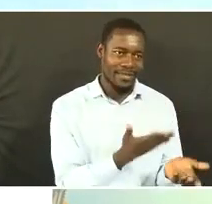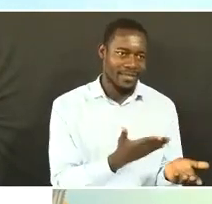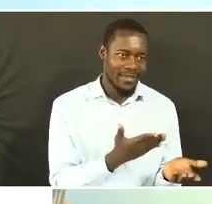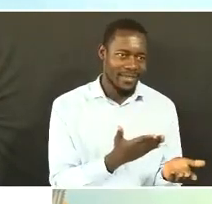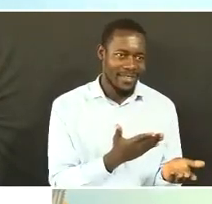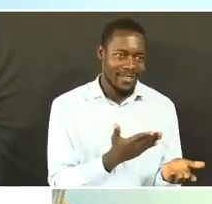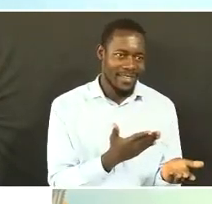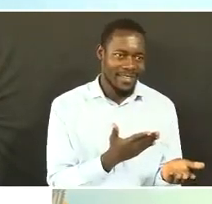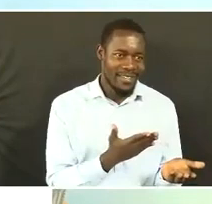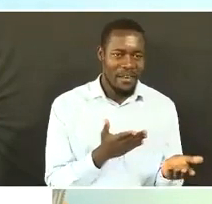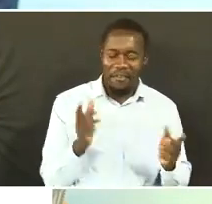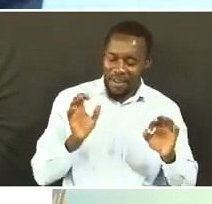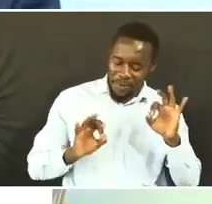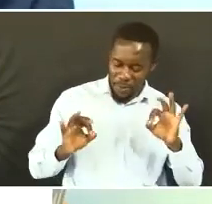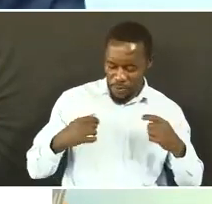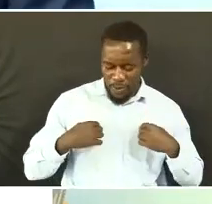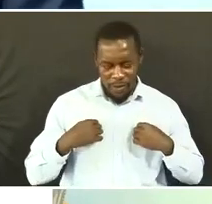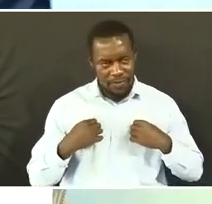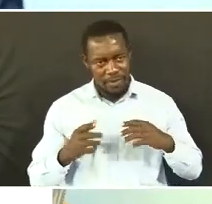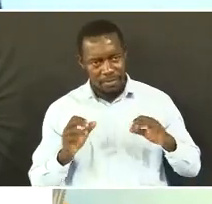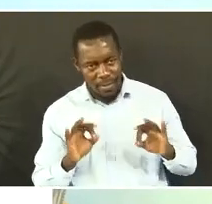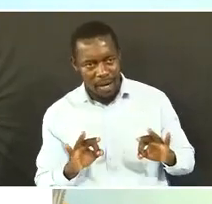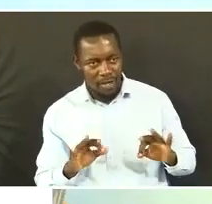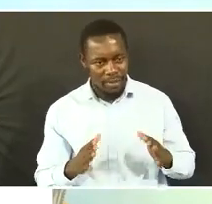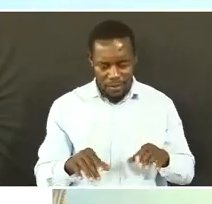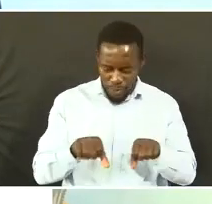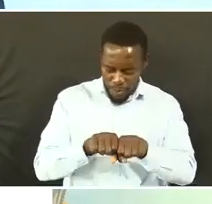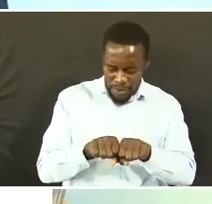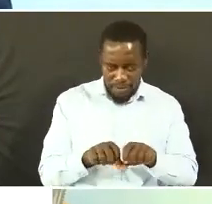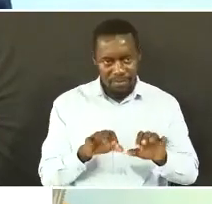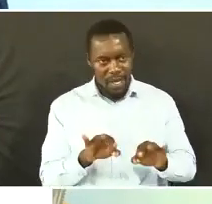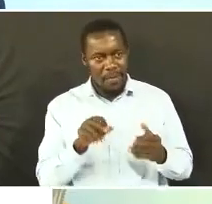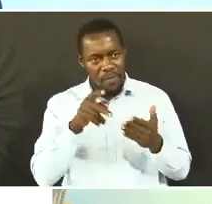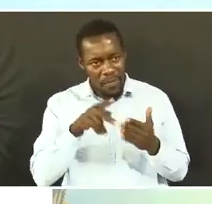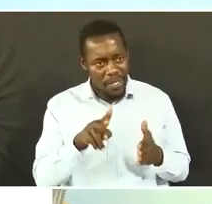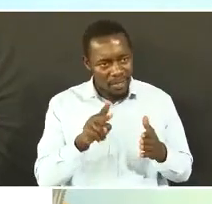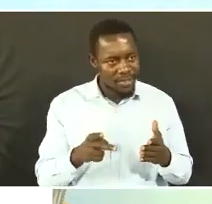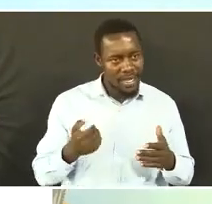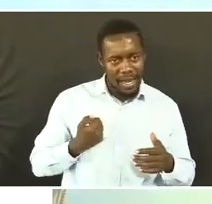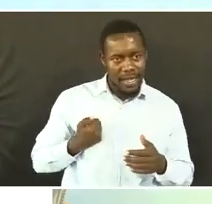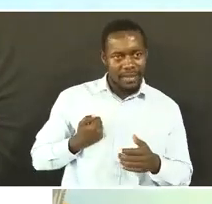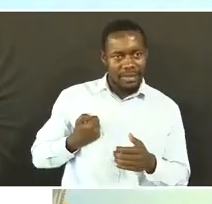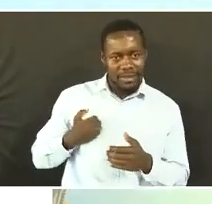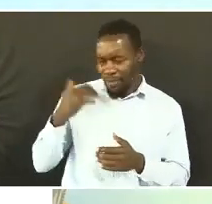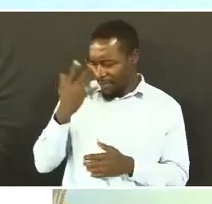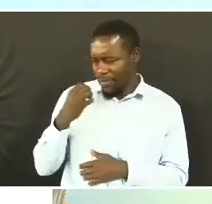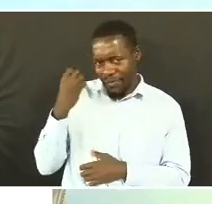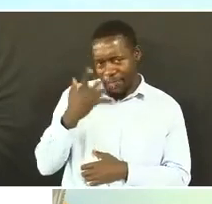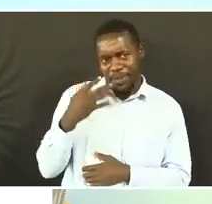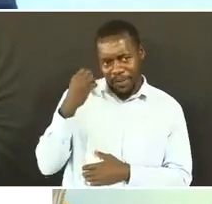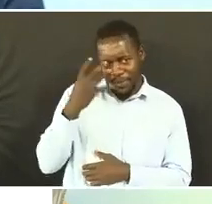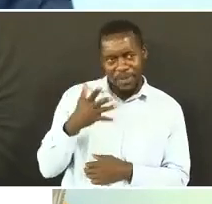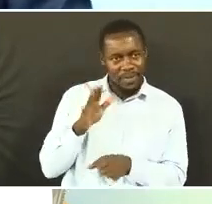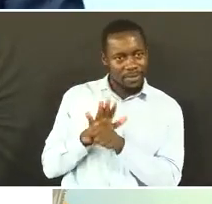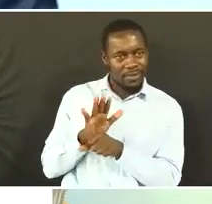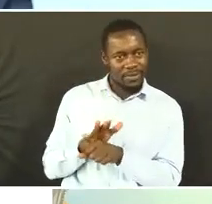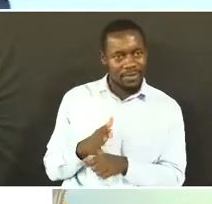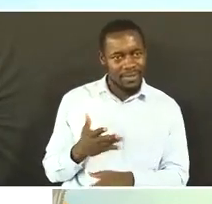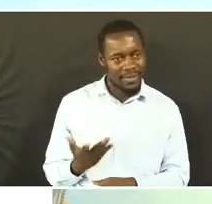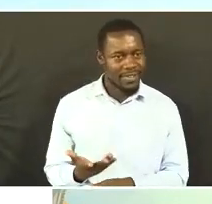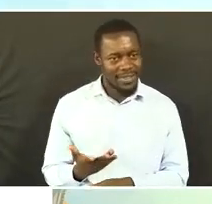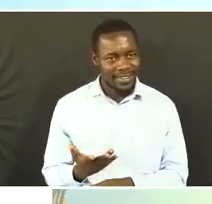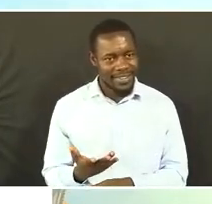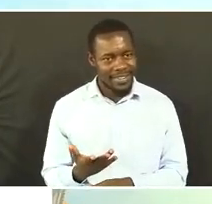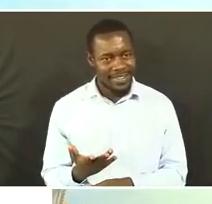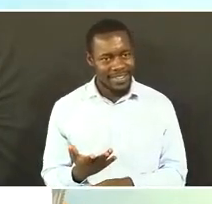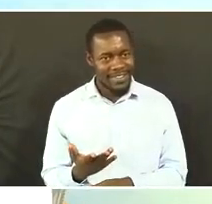entertainment, and lifestyle scribes in far country fell over themselves to get a scoop from this new, even